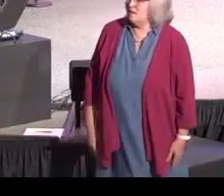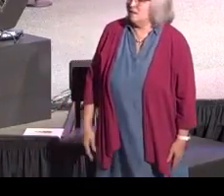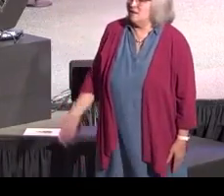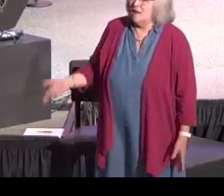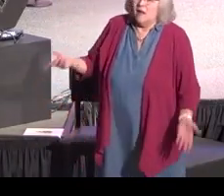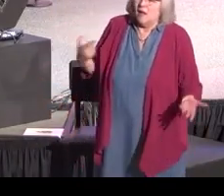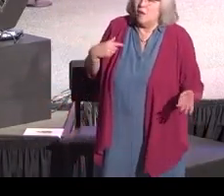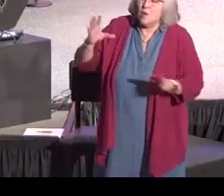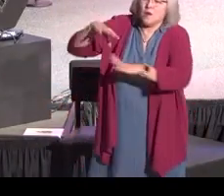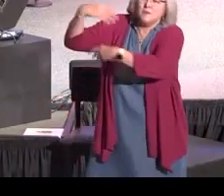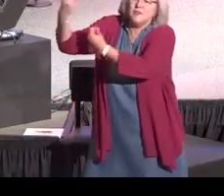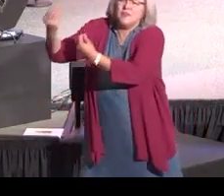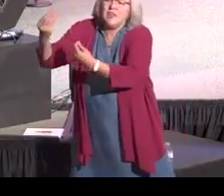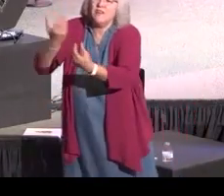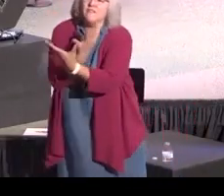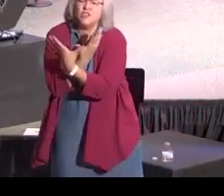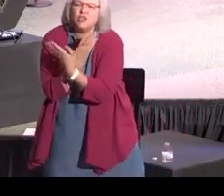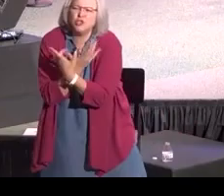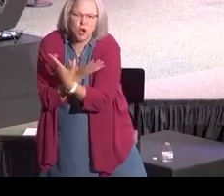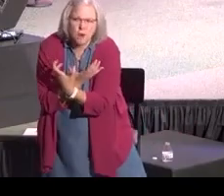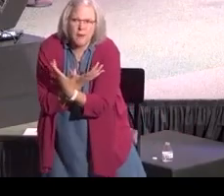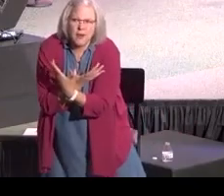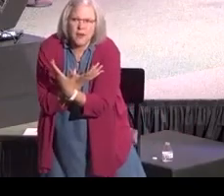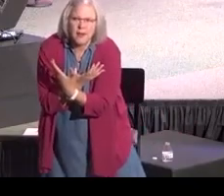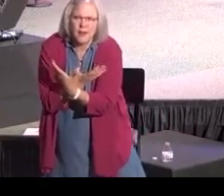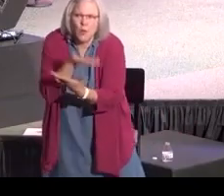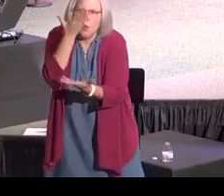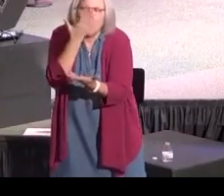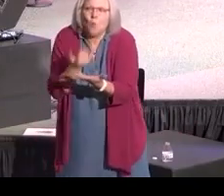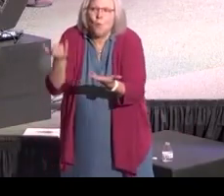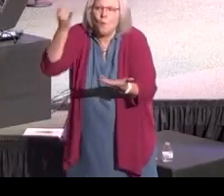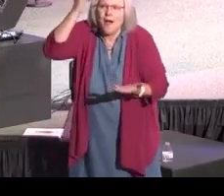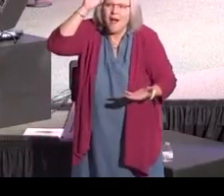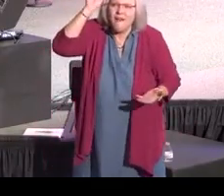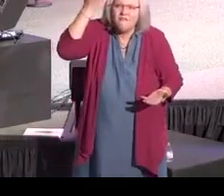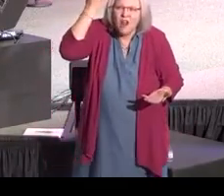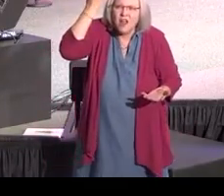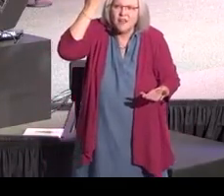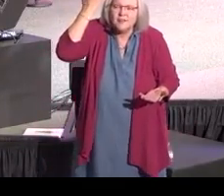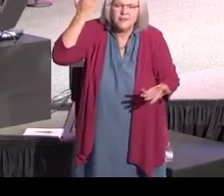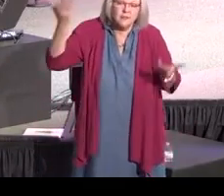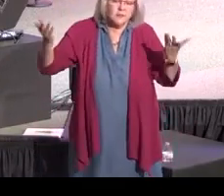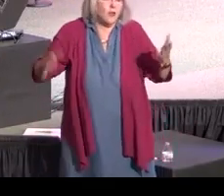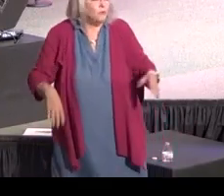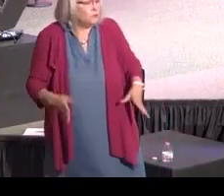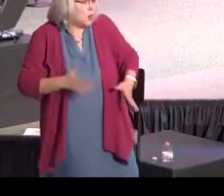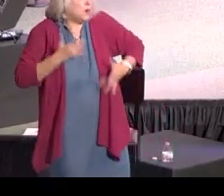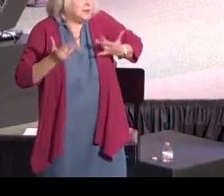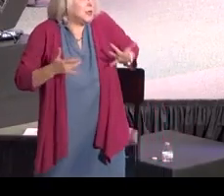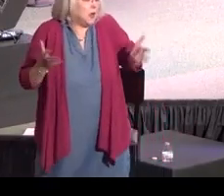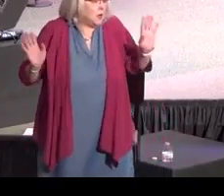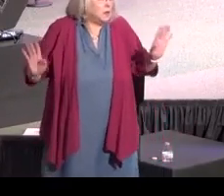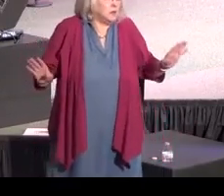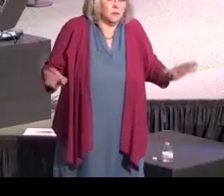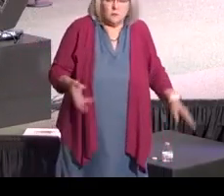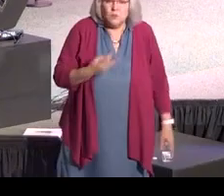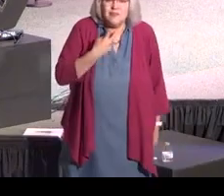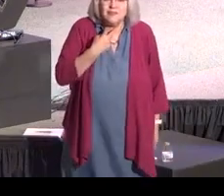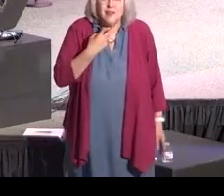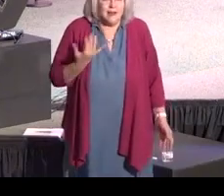We'll go through. I don't care what it takes. Detour. Reroute us. We get to France. We're